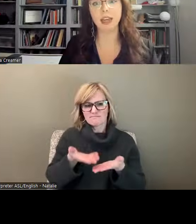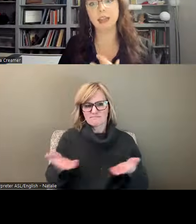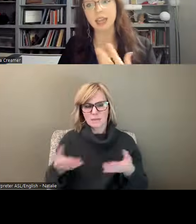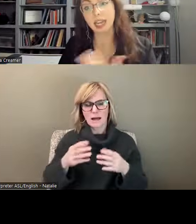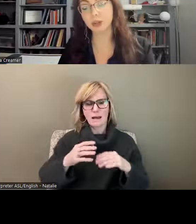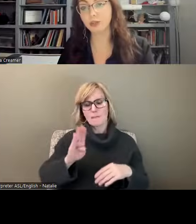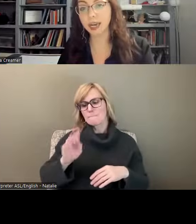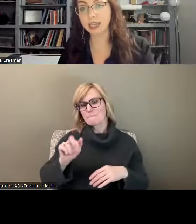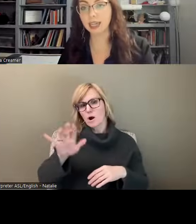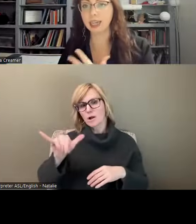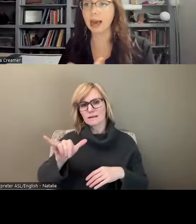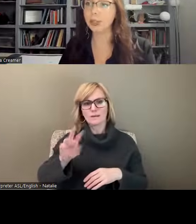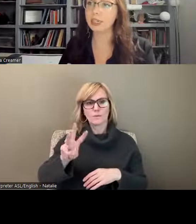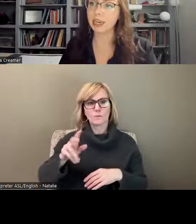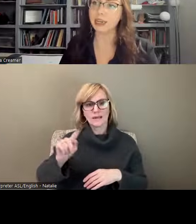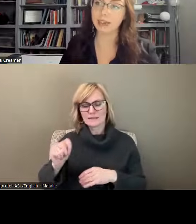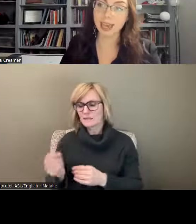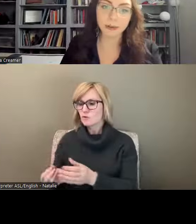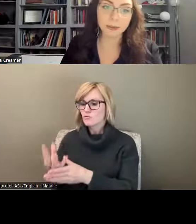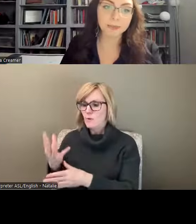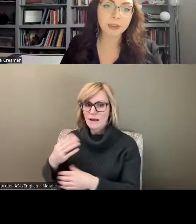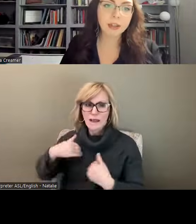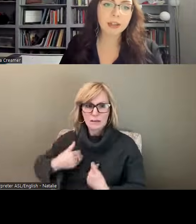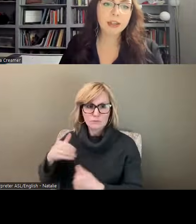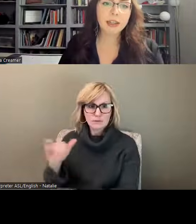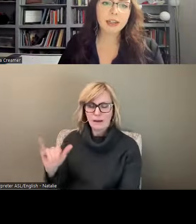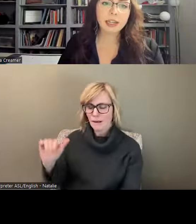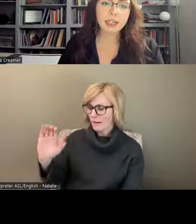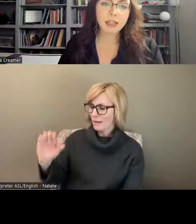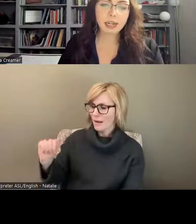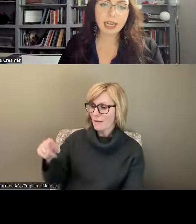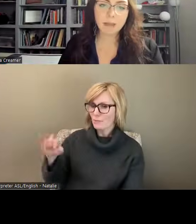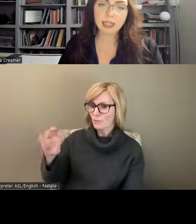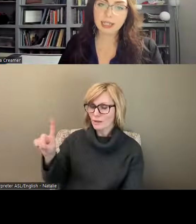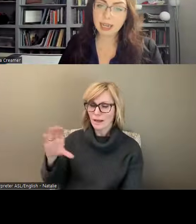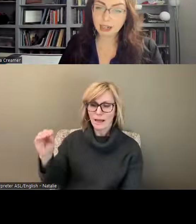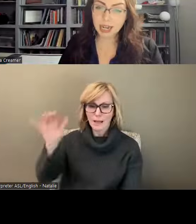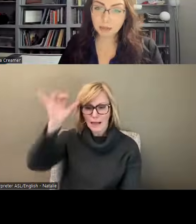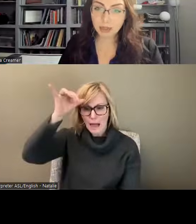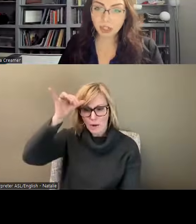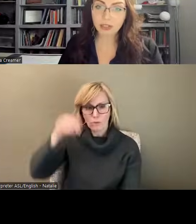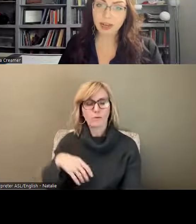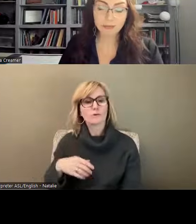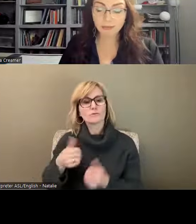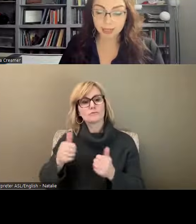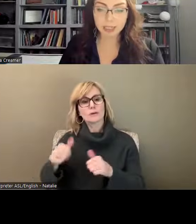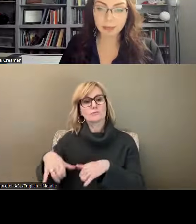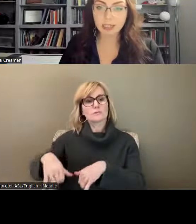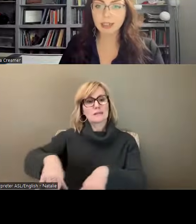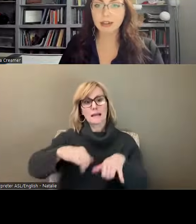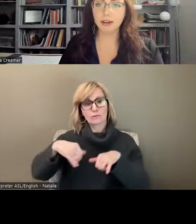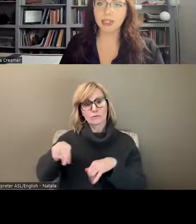wheat, and animals raised like caprids and cattle. Such an attempt to standardize the production at